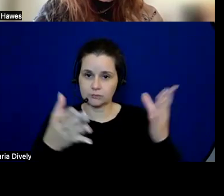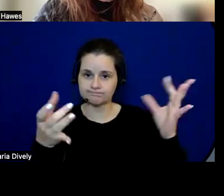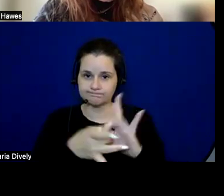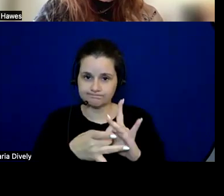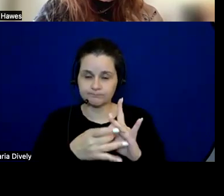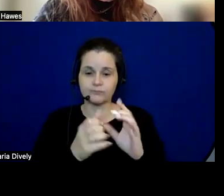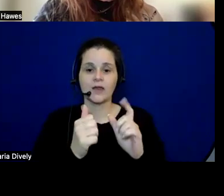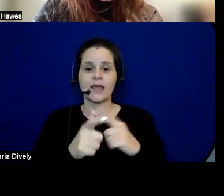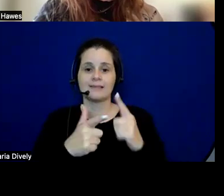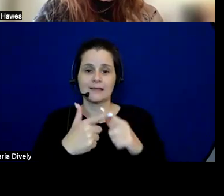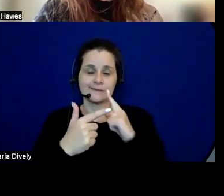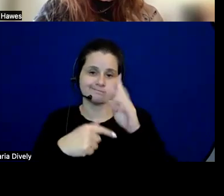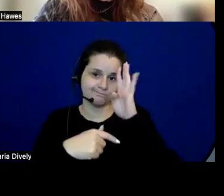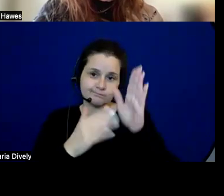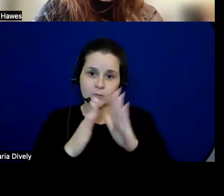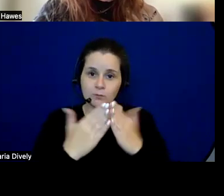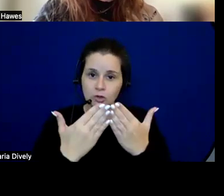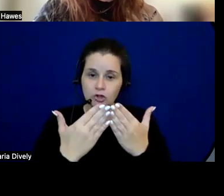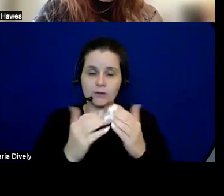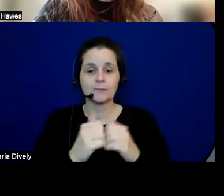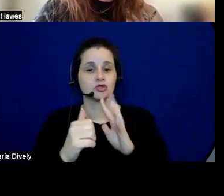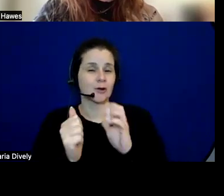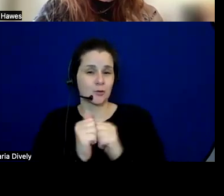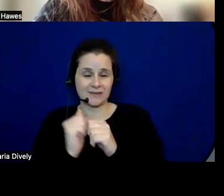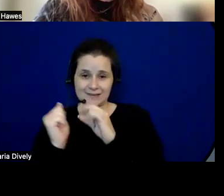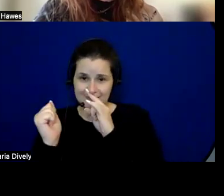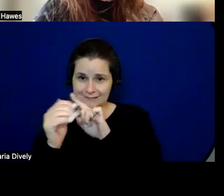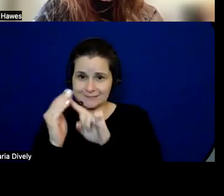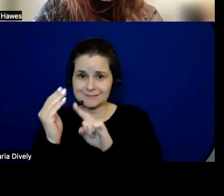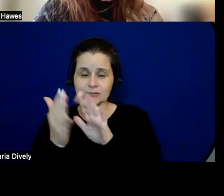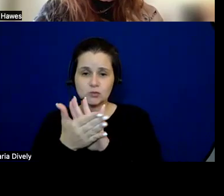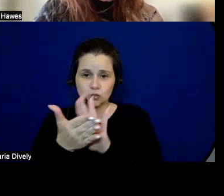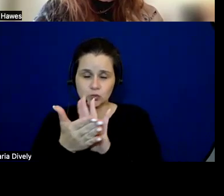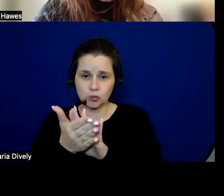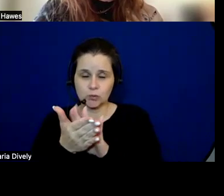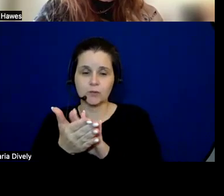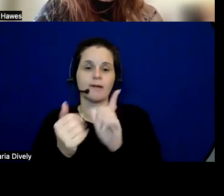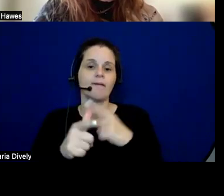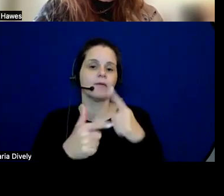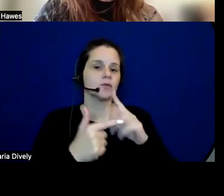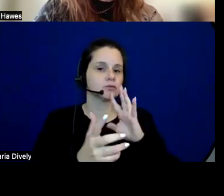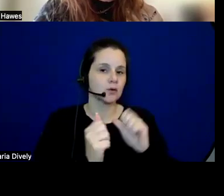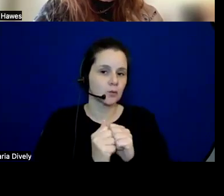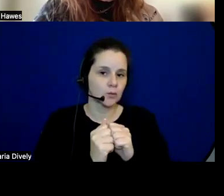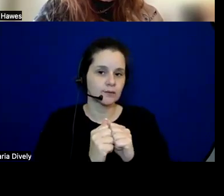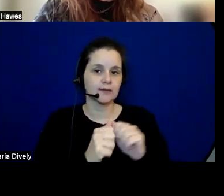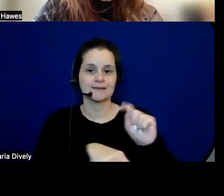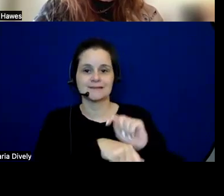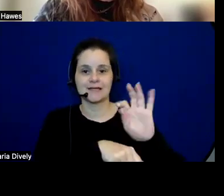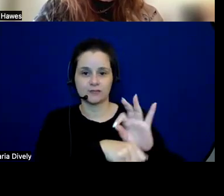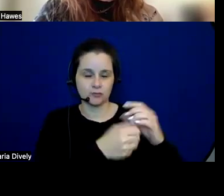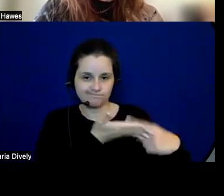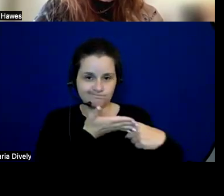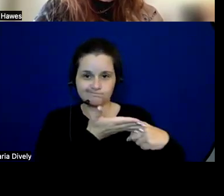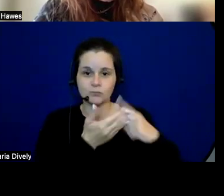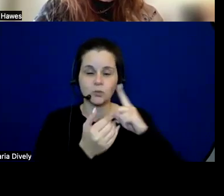out with a book, because from talking with kids in the schools, and then talking within the task force, we noticed that